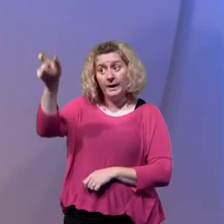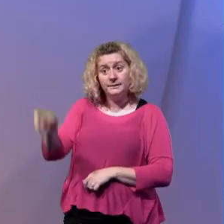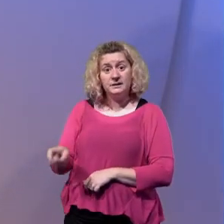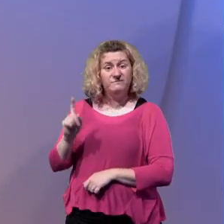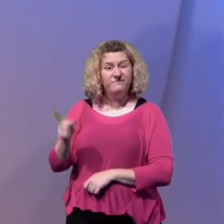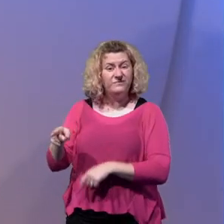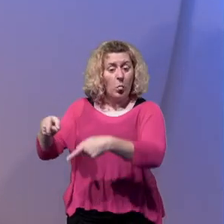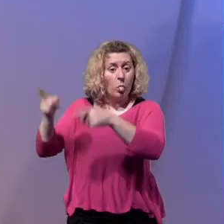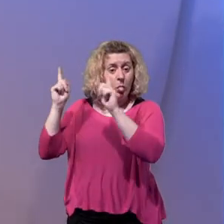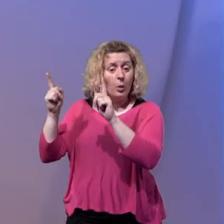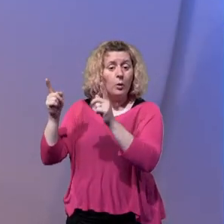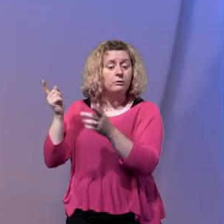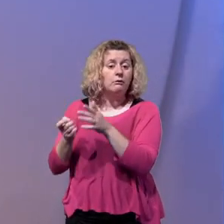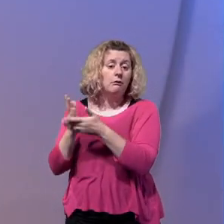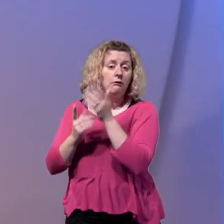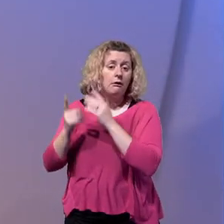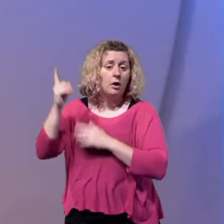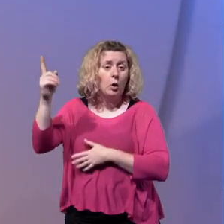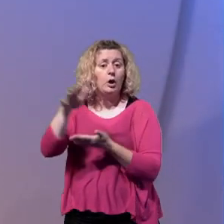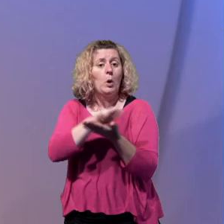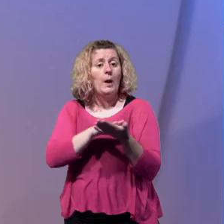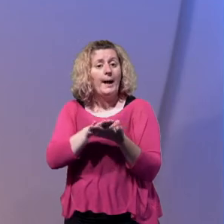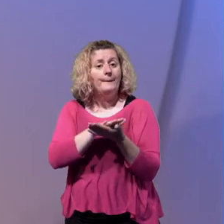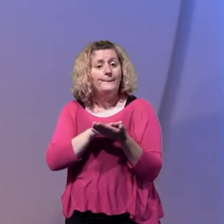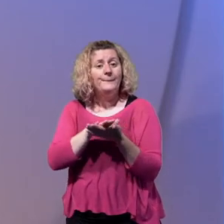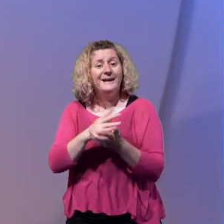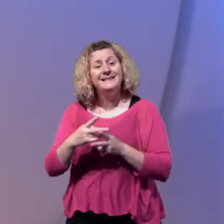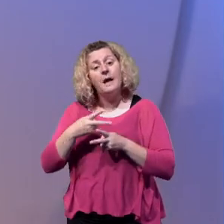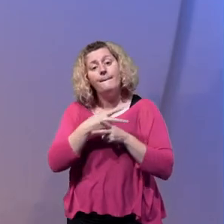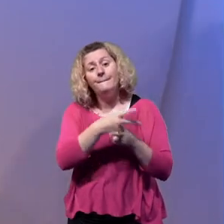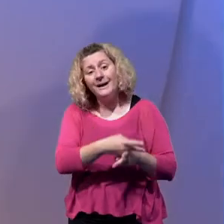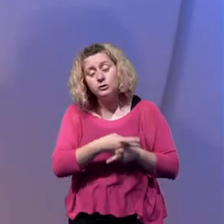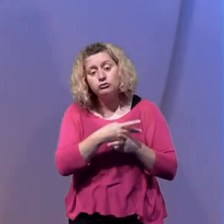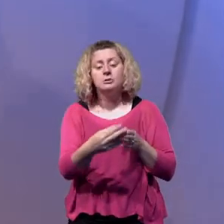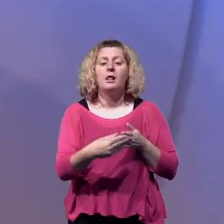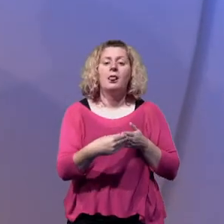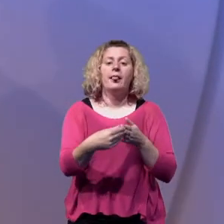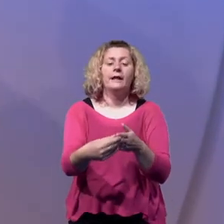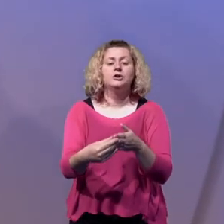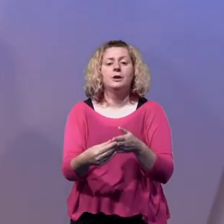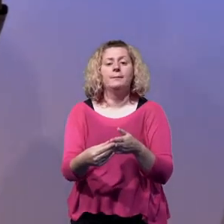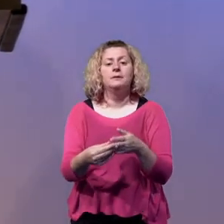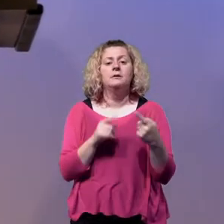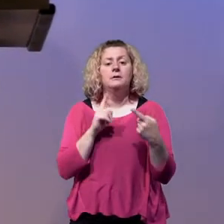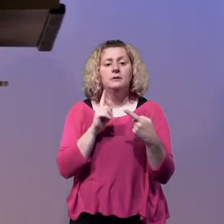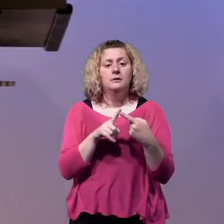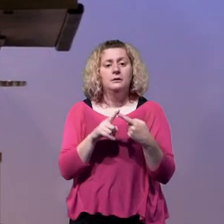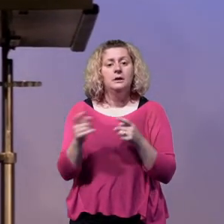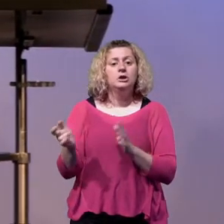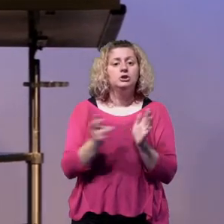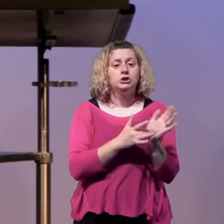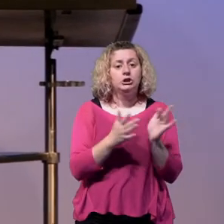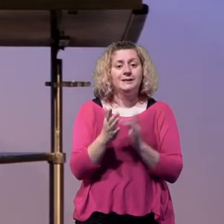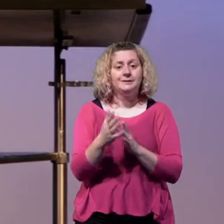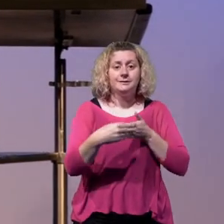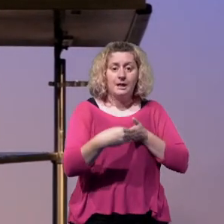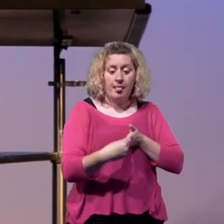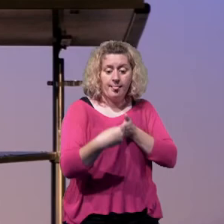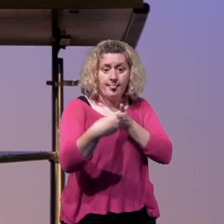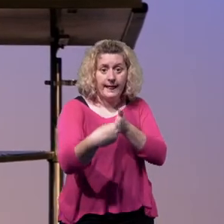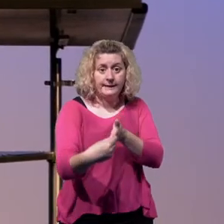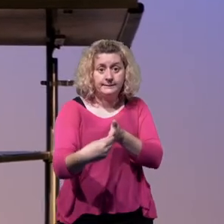Lord and God. But what does this mean? A couple of things pastorally in terms of leadership. Number one, it is Jesus that leads them into the